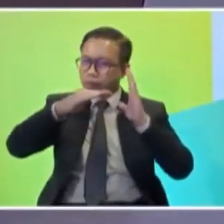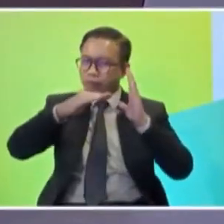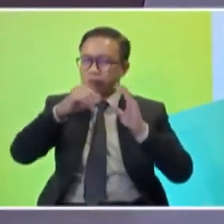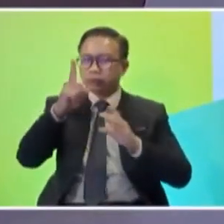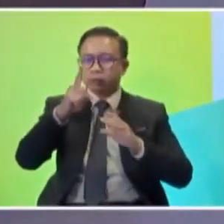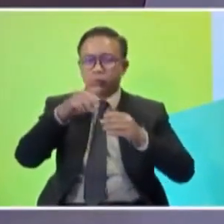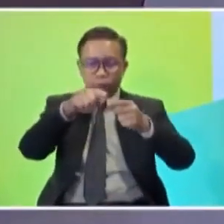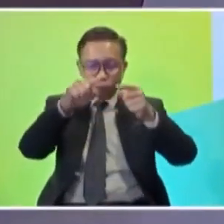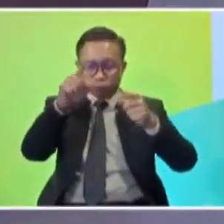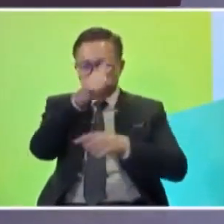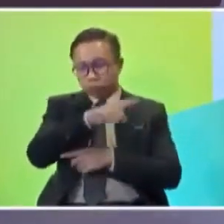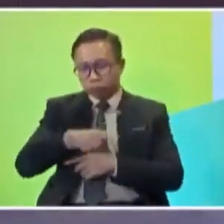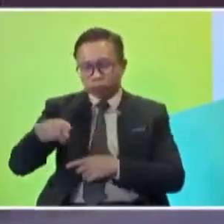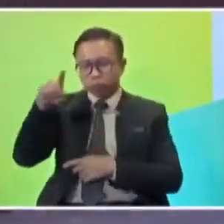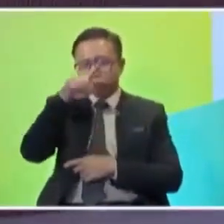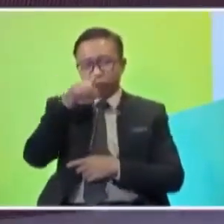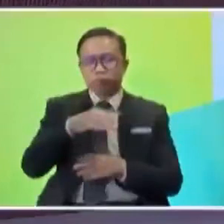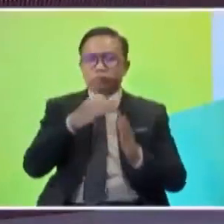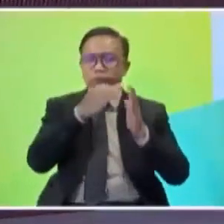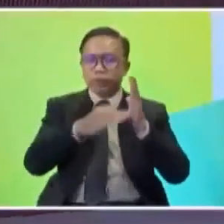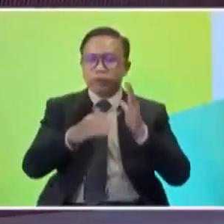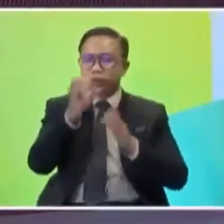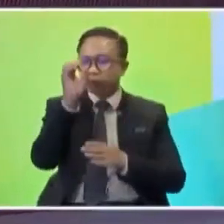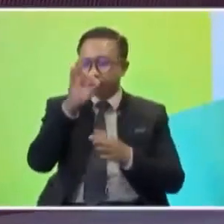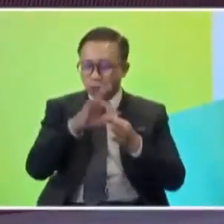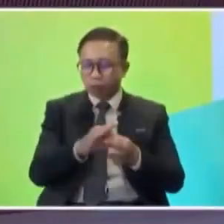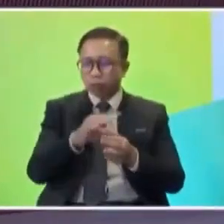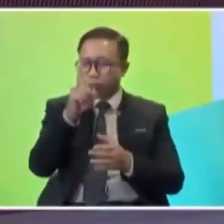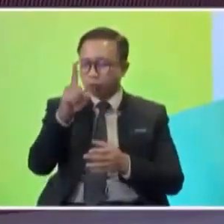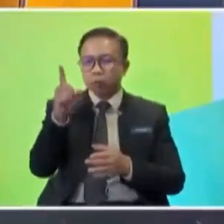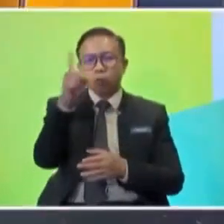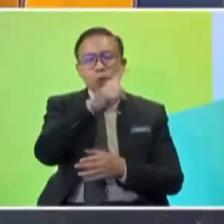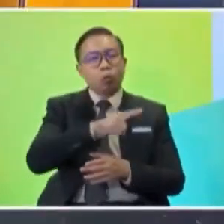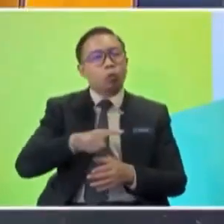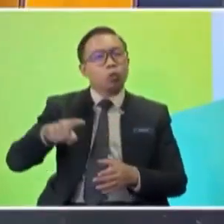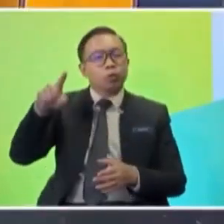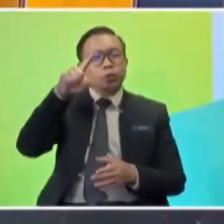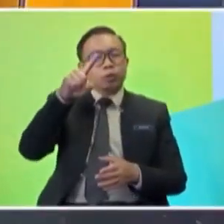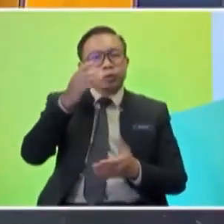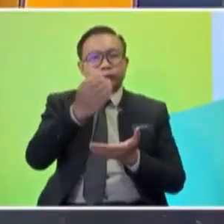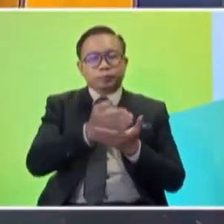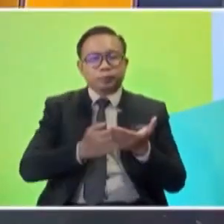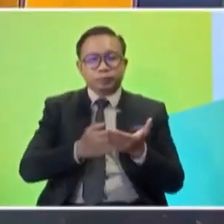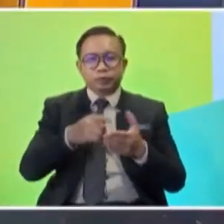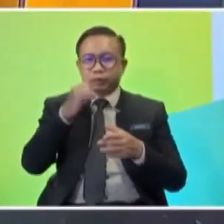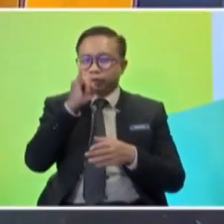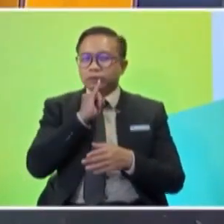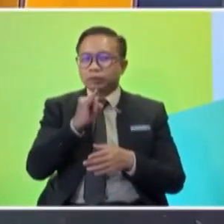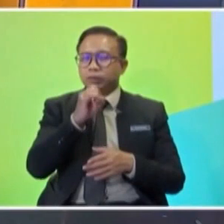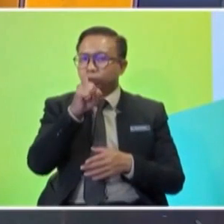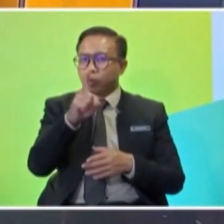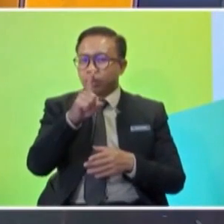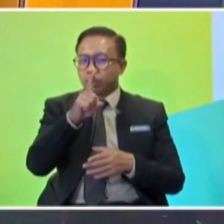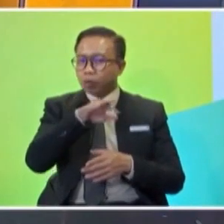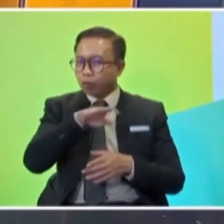whole. A fraction means it's a part of one whole. So the part that you have cut is